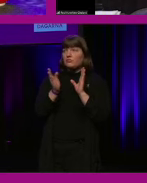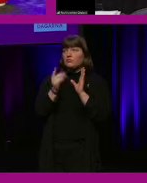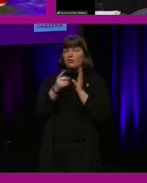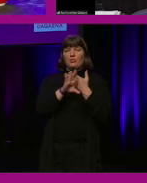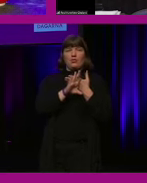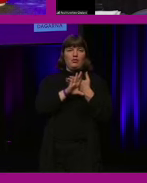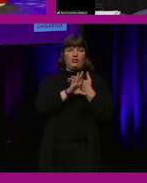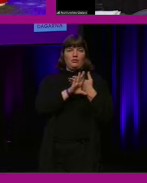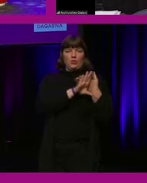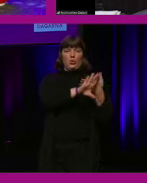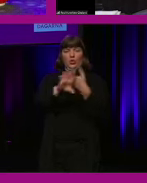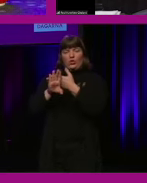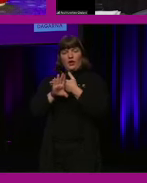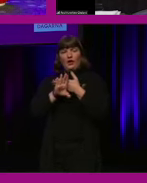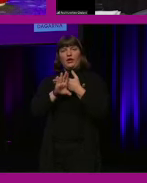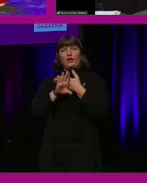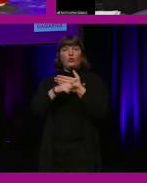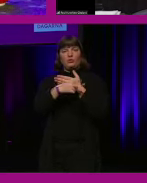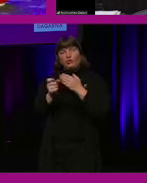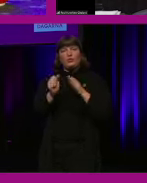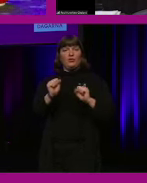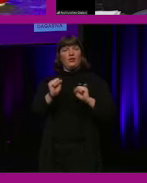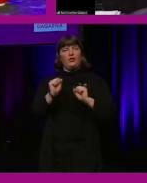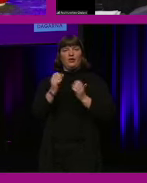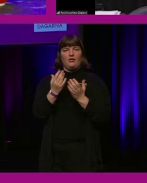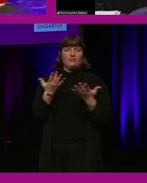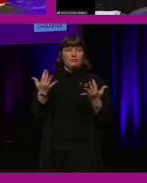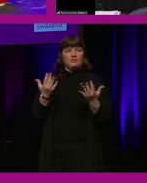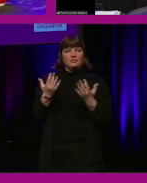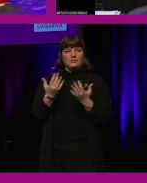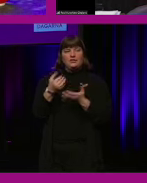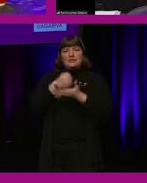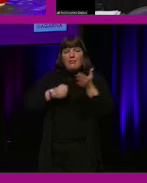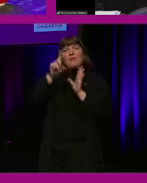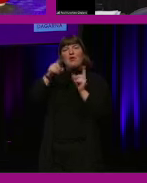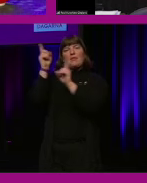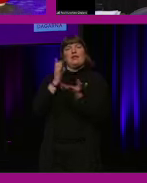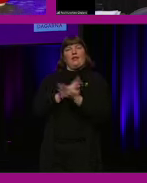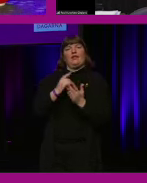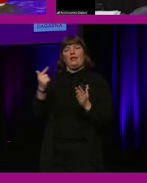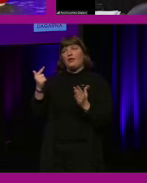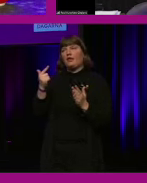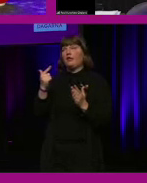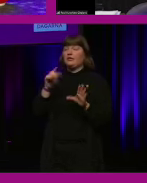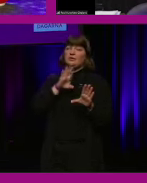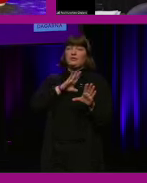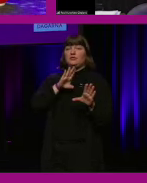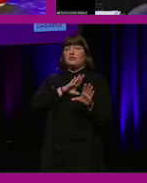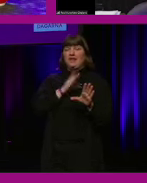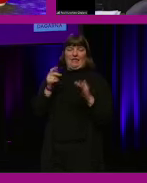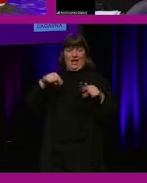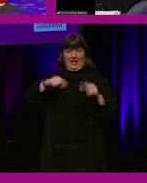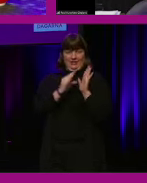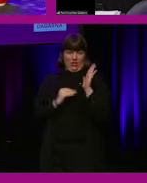protectors and the champions of human rights. And they are things like, at least in New